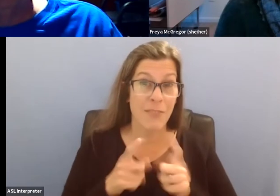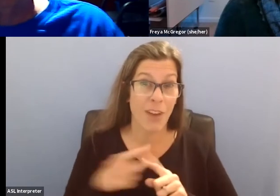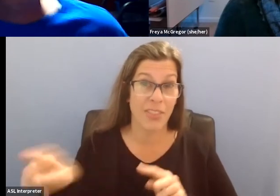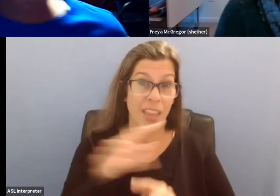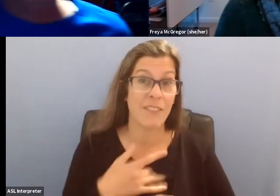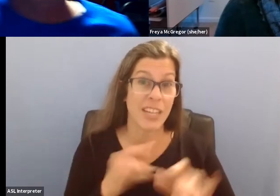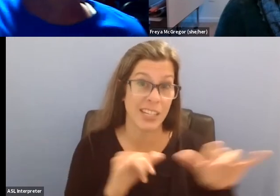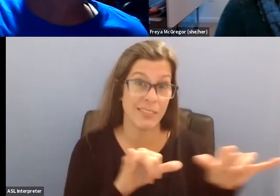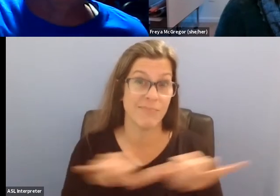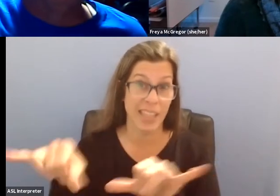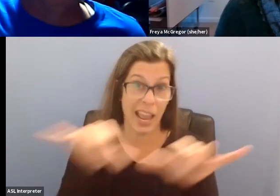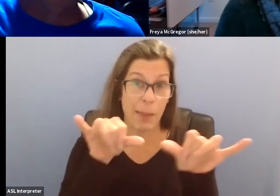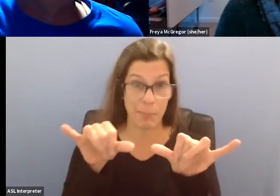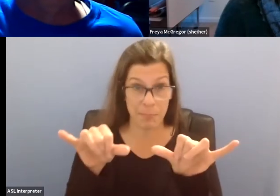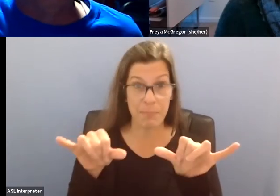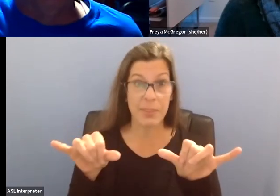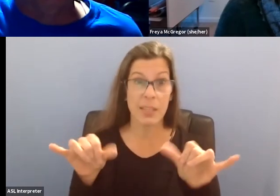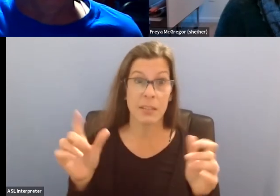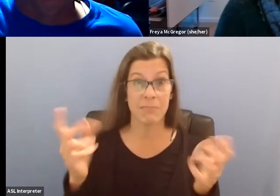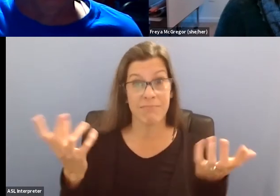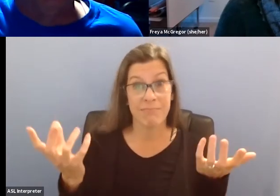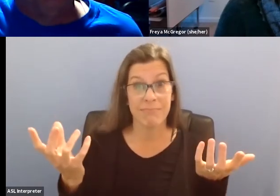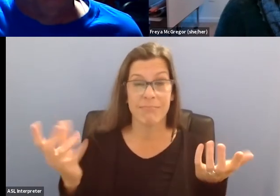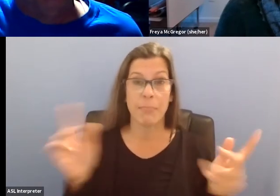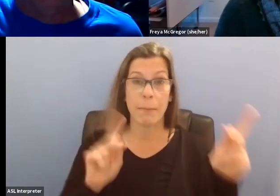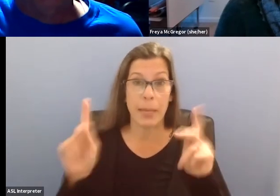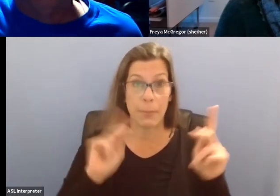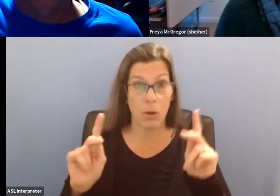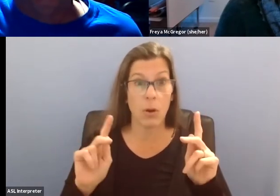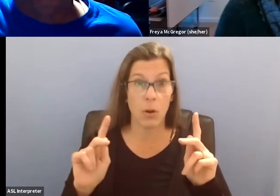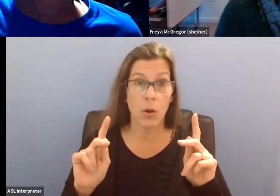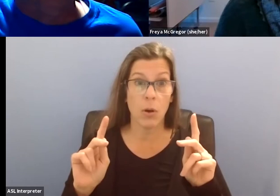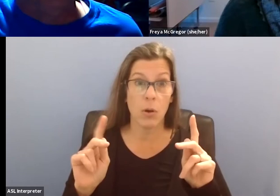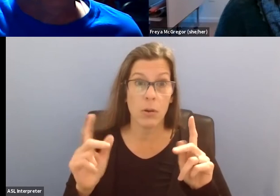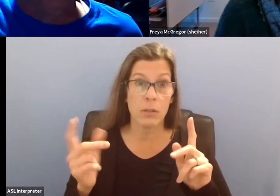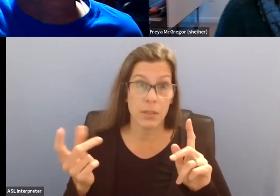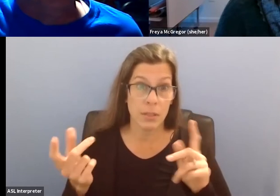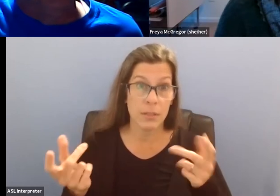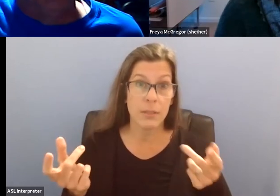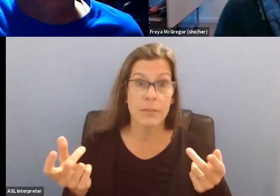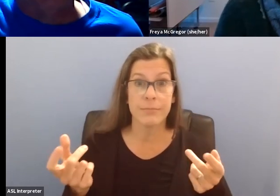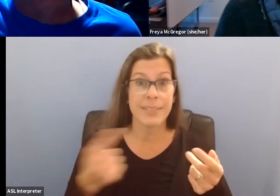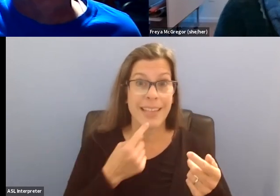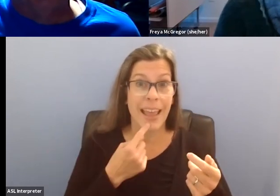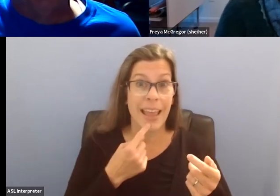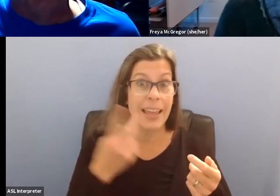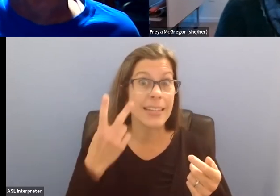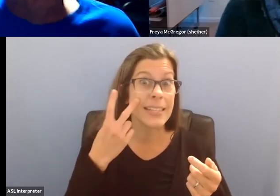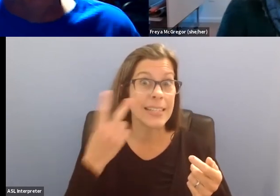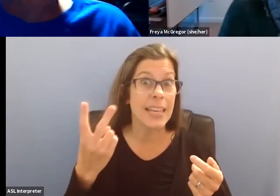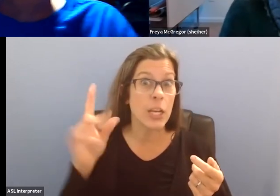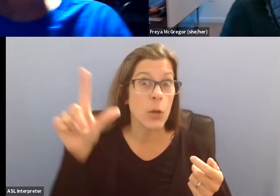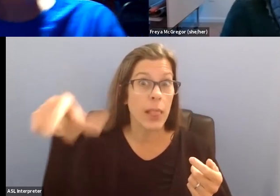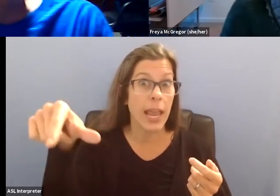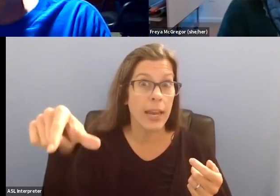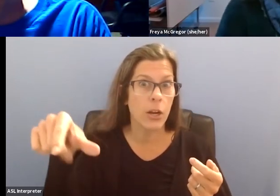just as I'm comfortable with people using terminology that, that is used by sighted people like see you later and that sort of thing. I have absolutely